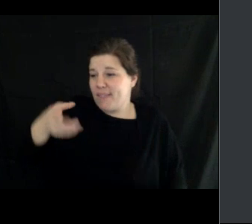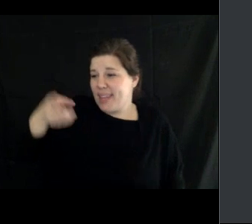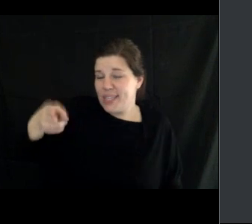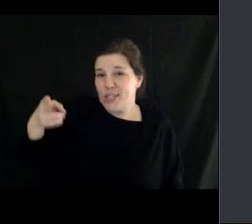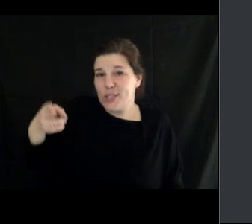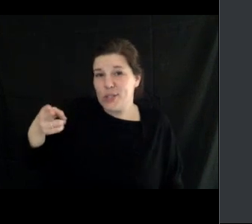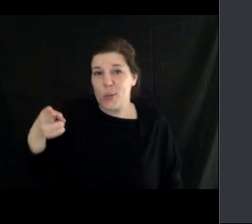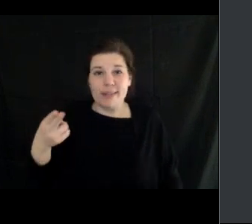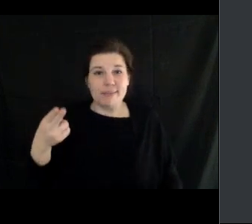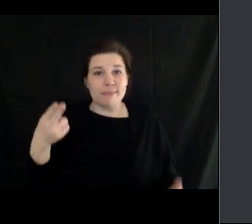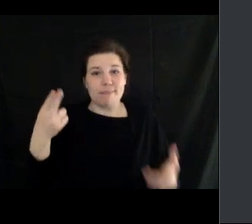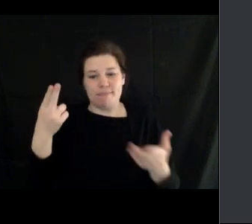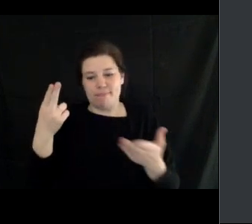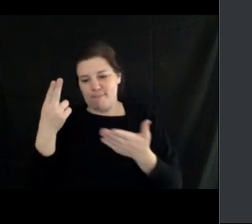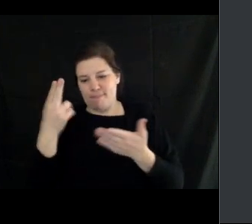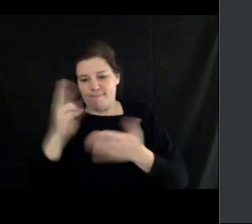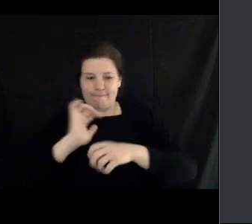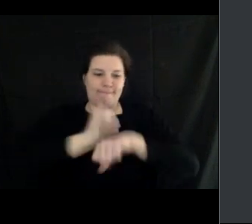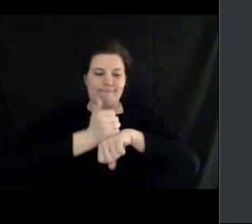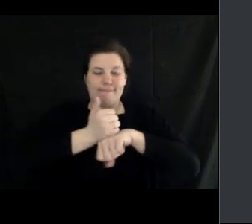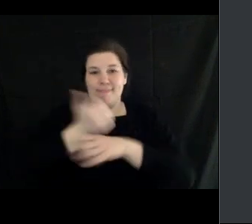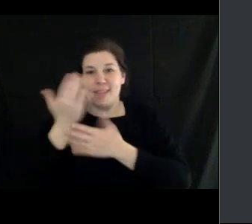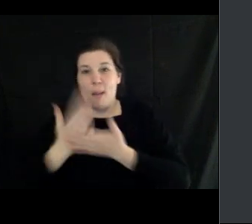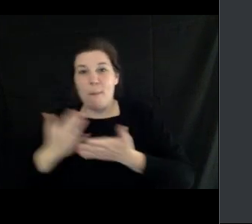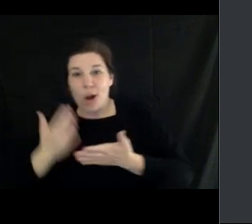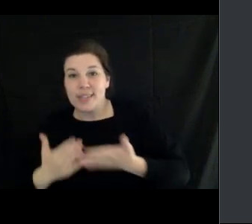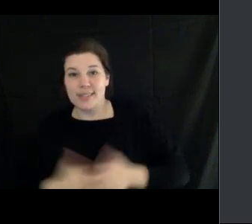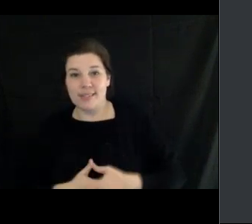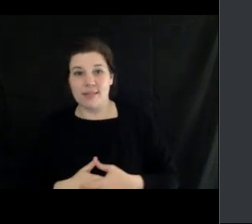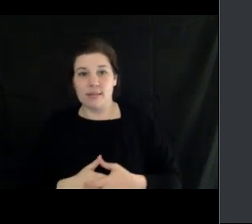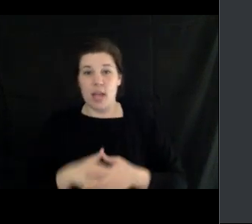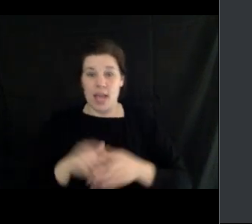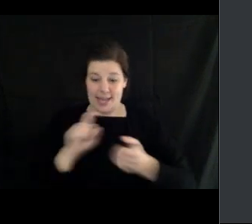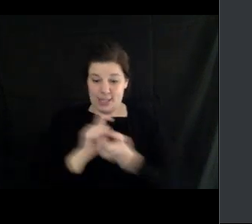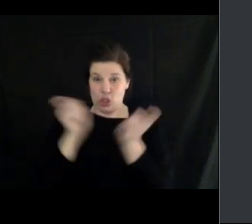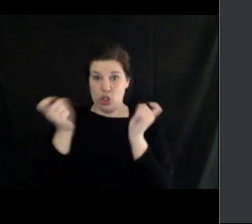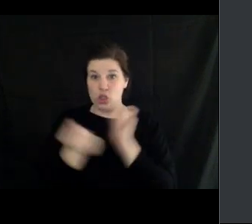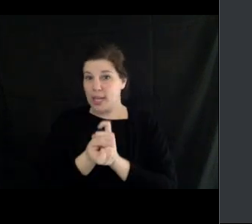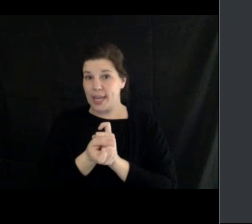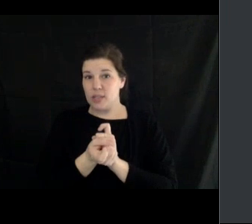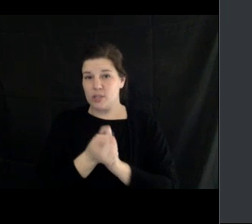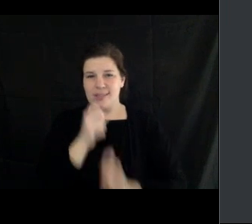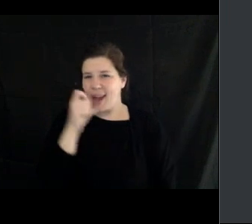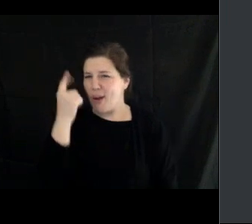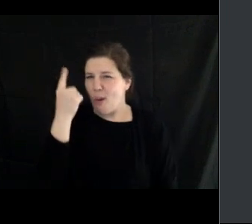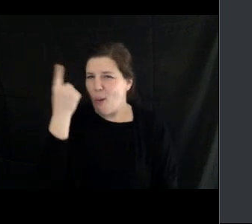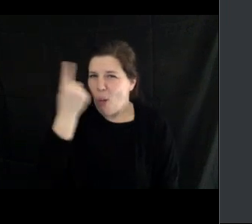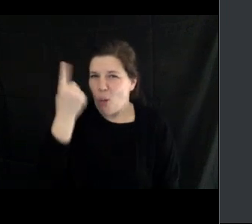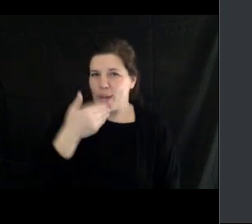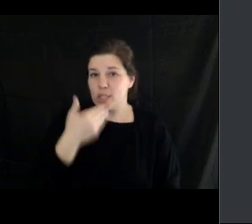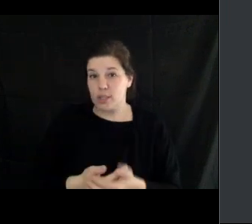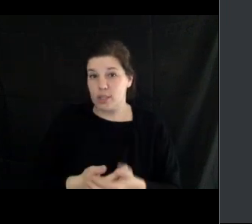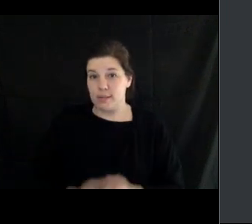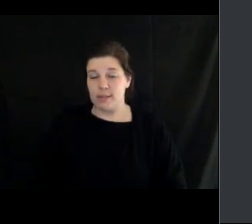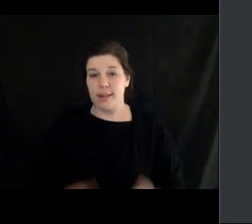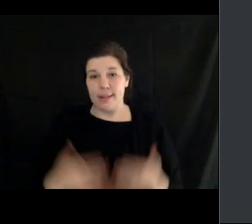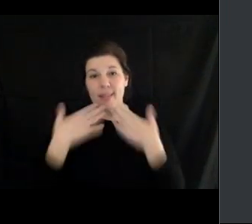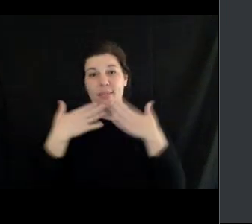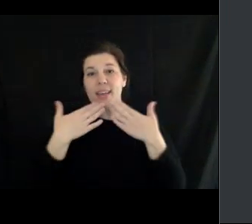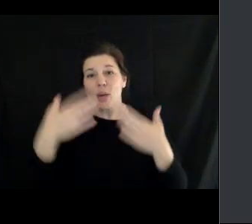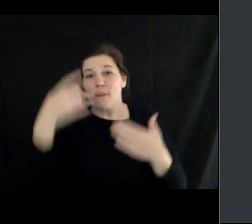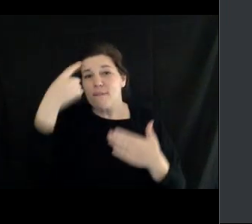Beach. Change just for change's sake is not always good. Thank you very much for